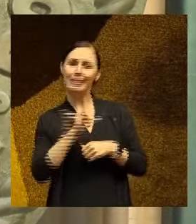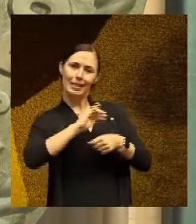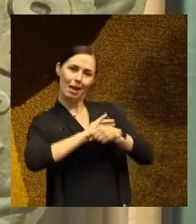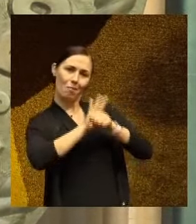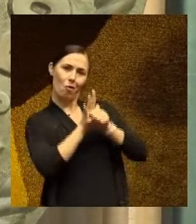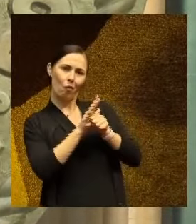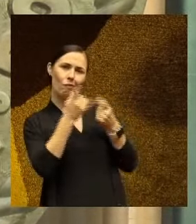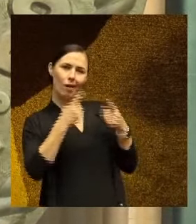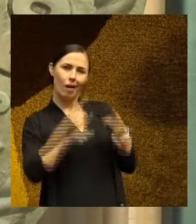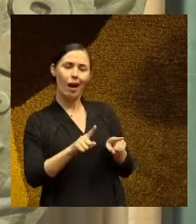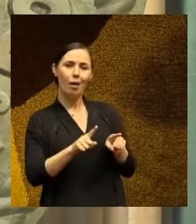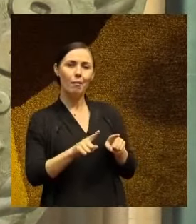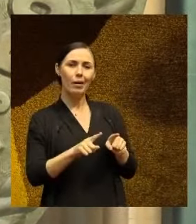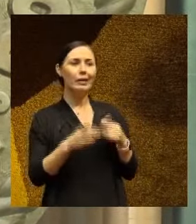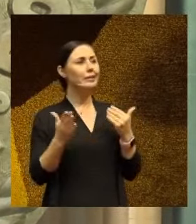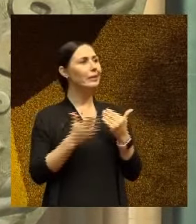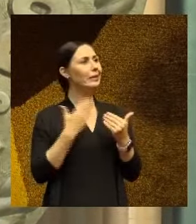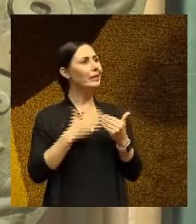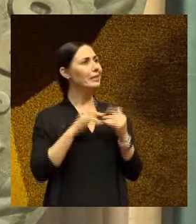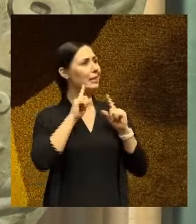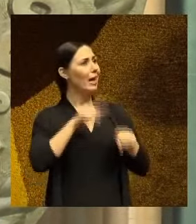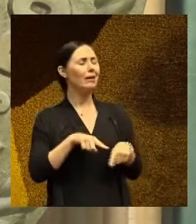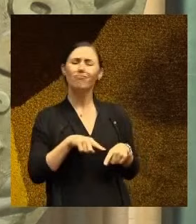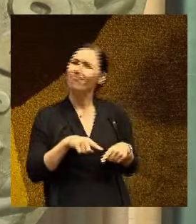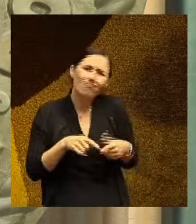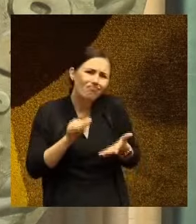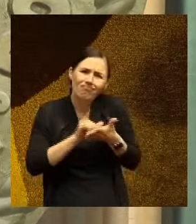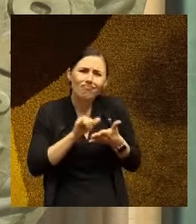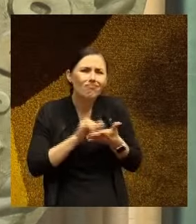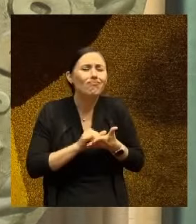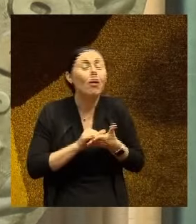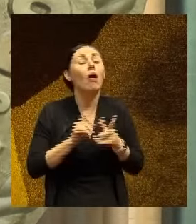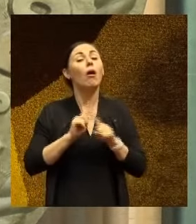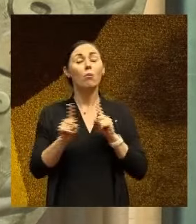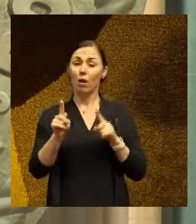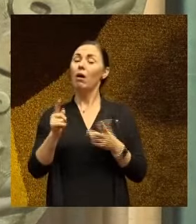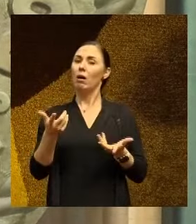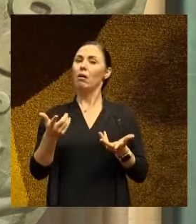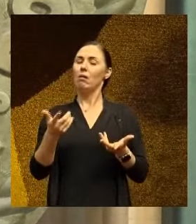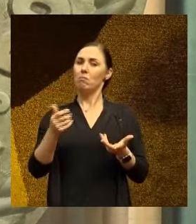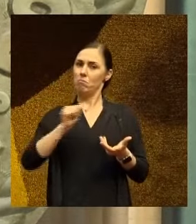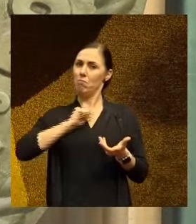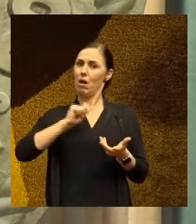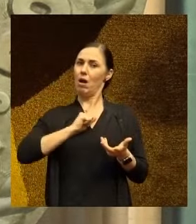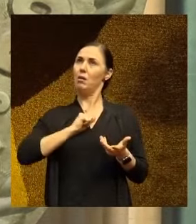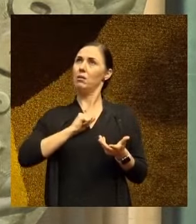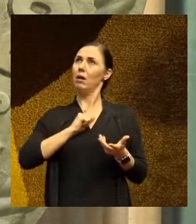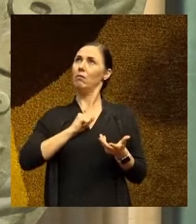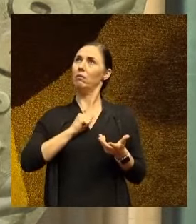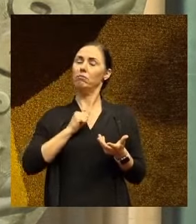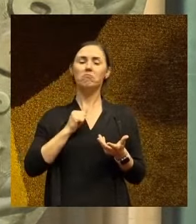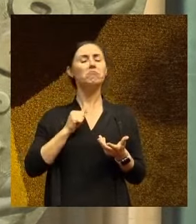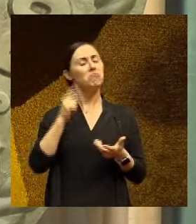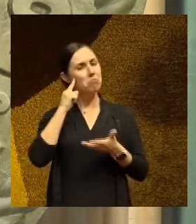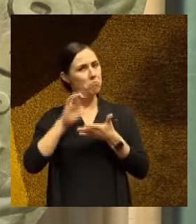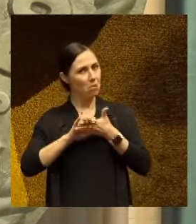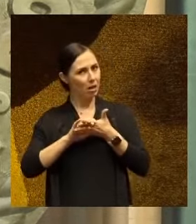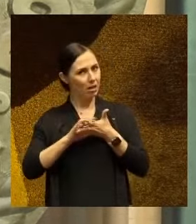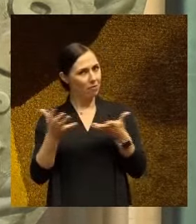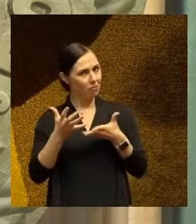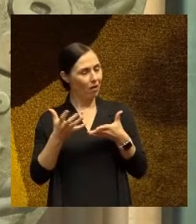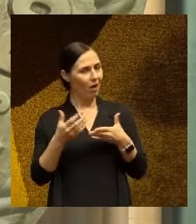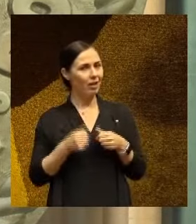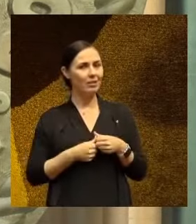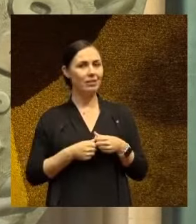no easy answer. But I believe it lies somewhere deep within all of us who